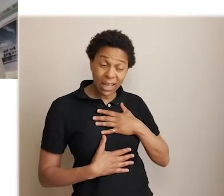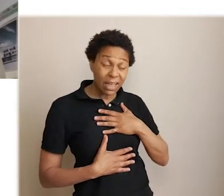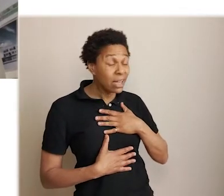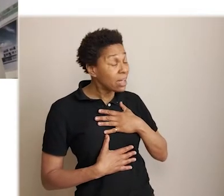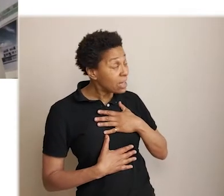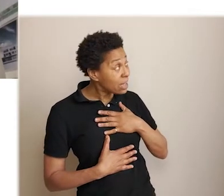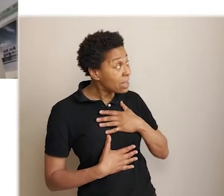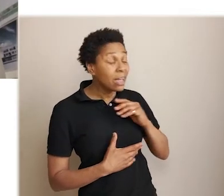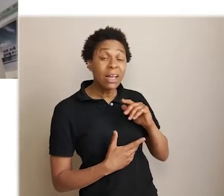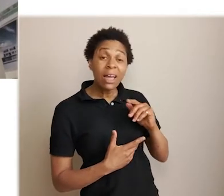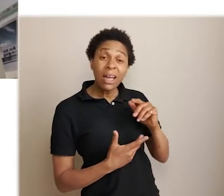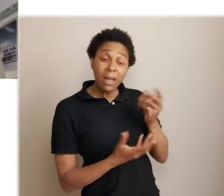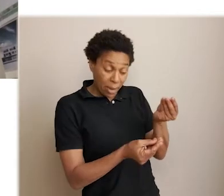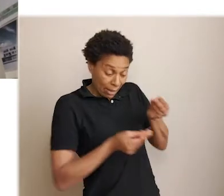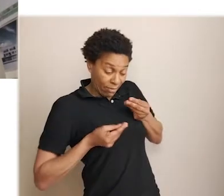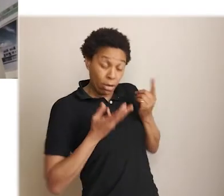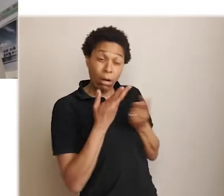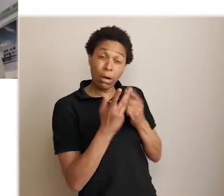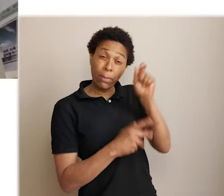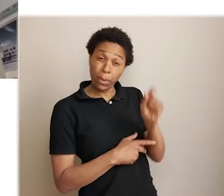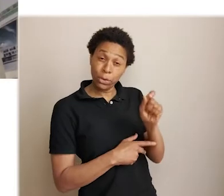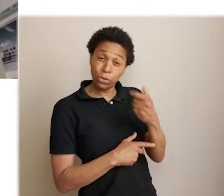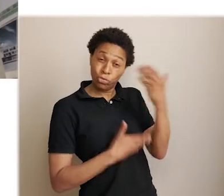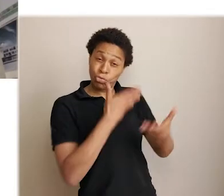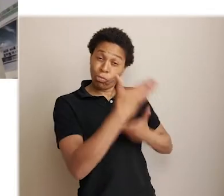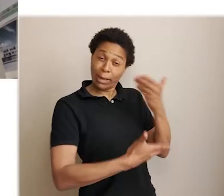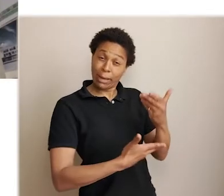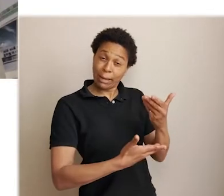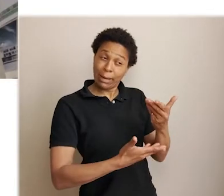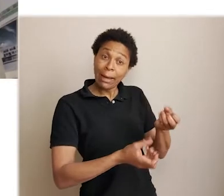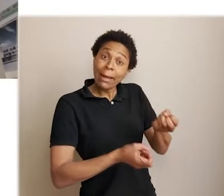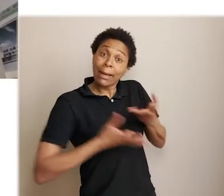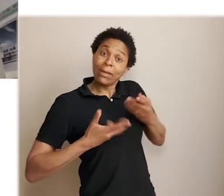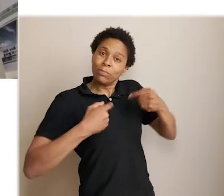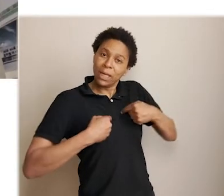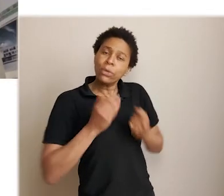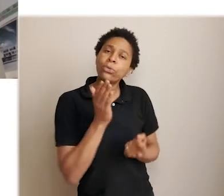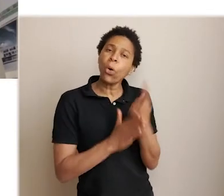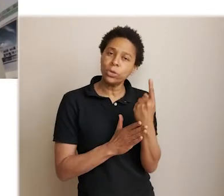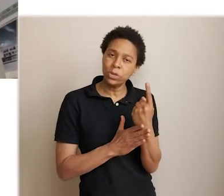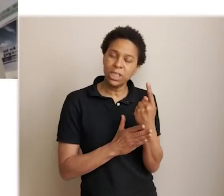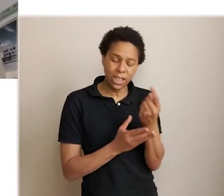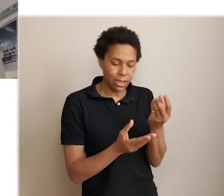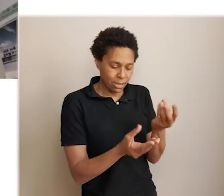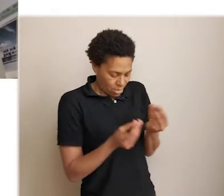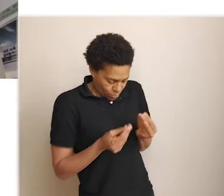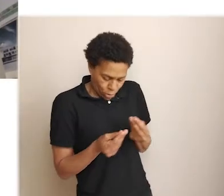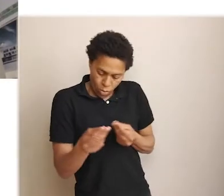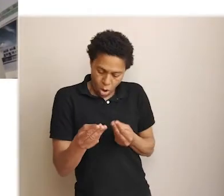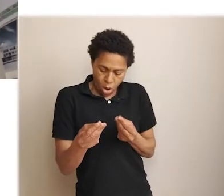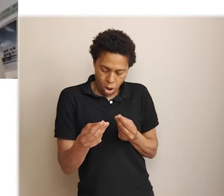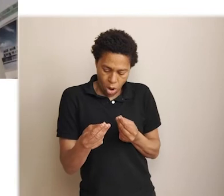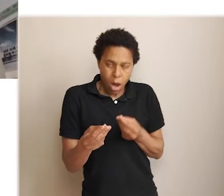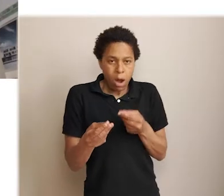inhabit someone's story and provide the storyteller with the opportunity to make potentially sensitive material but